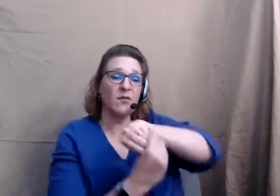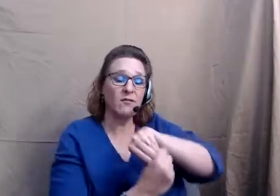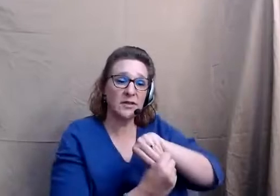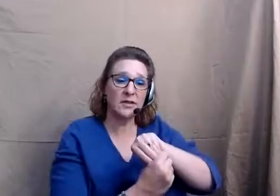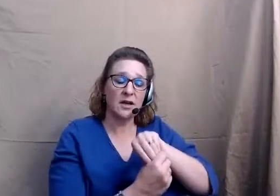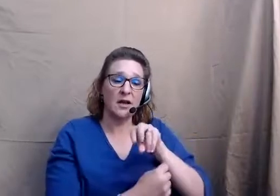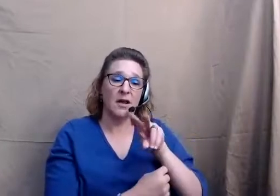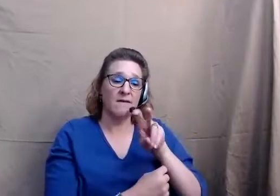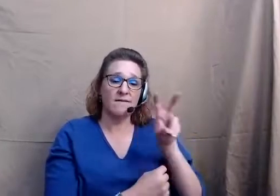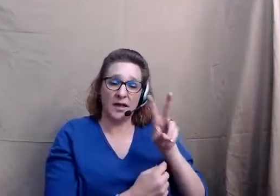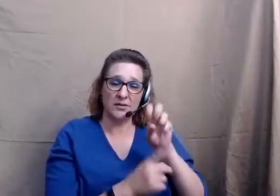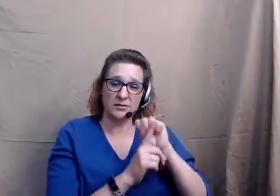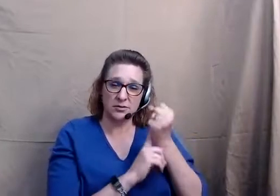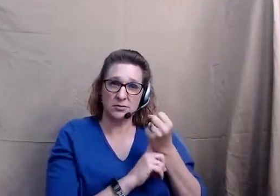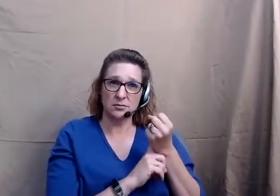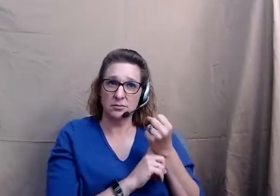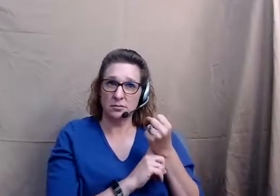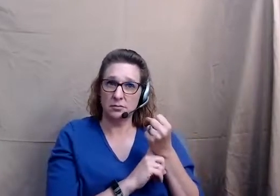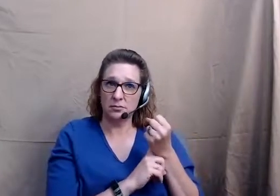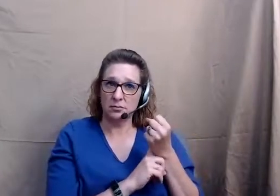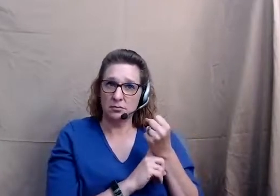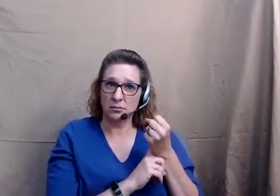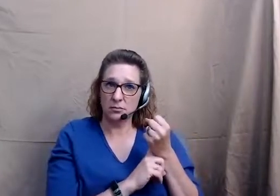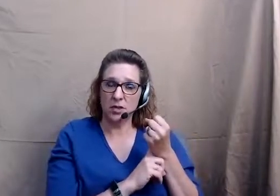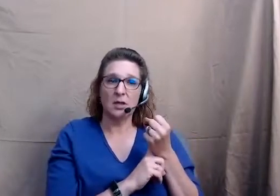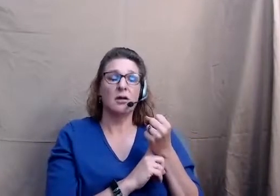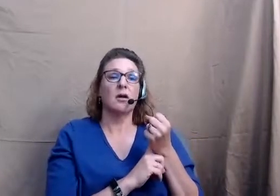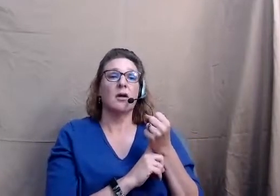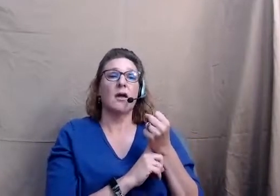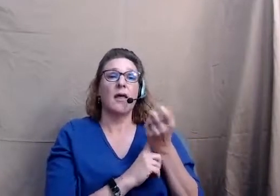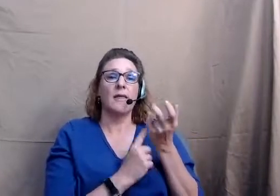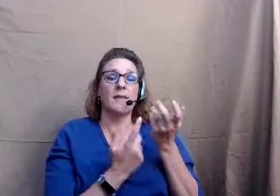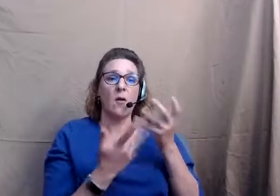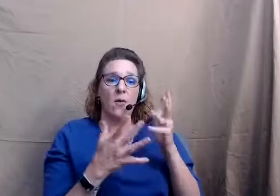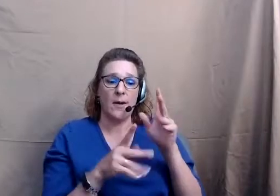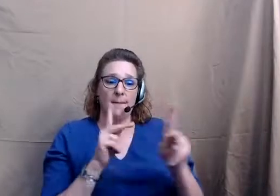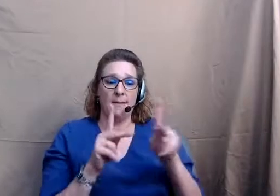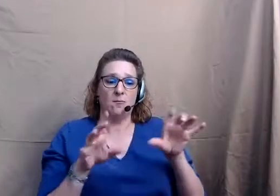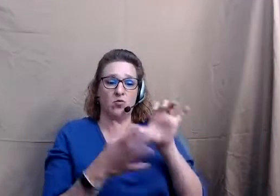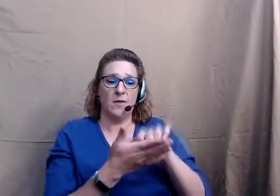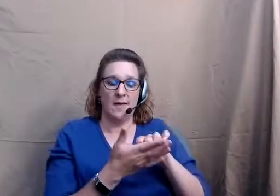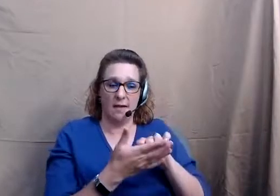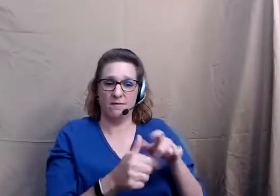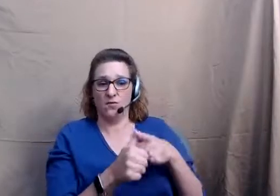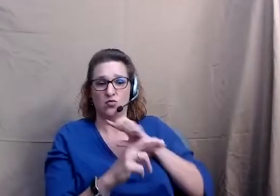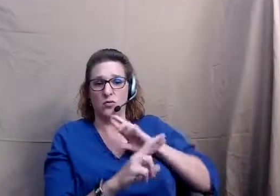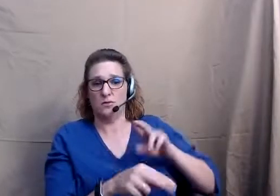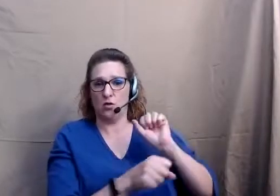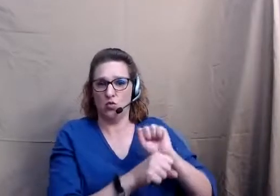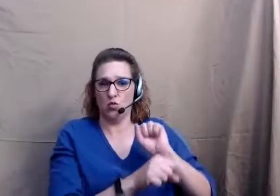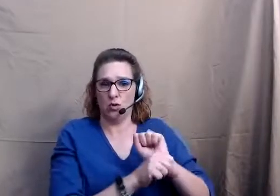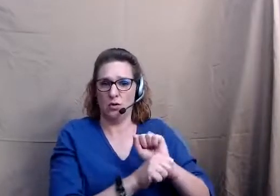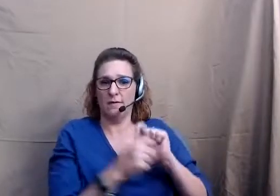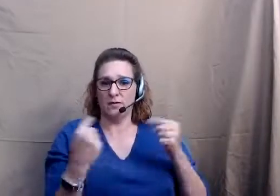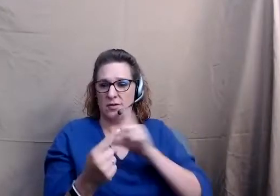it is somehow, there are people already doing that first responder work. We